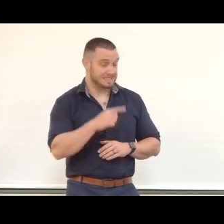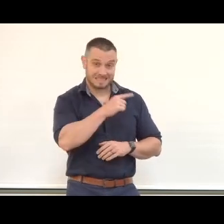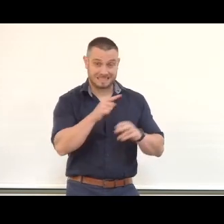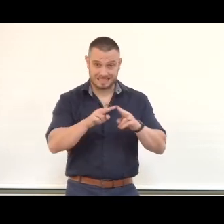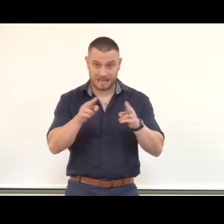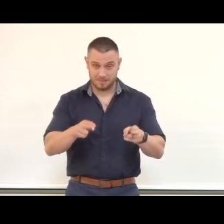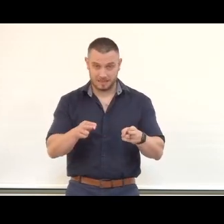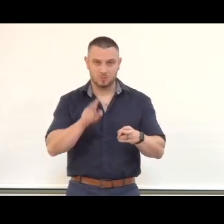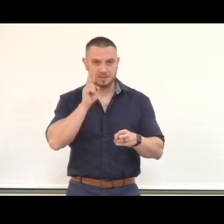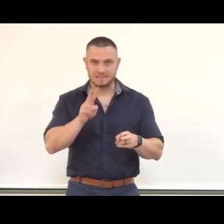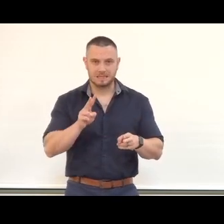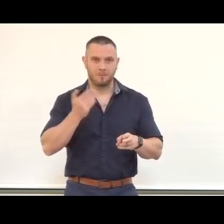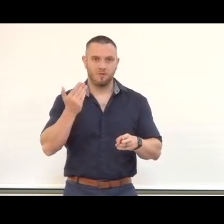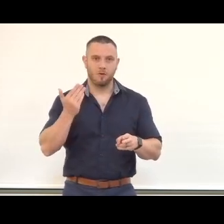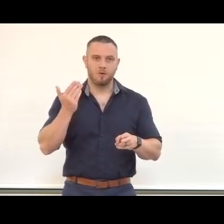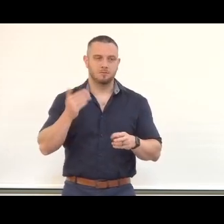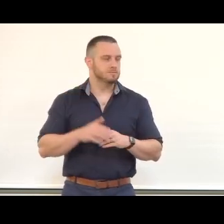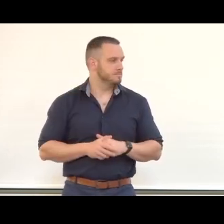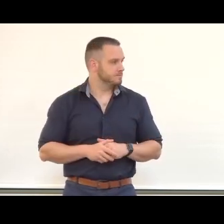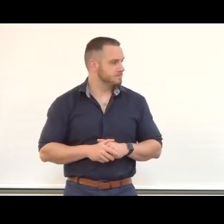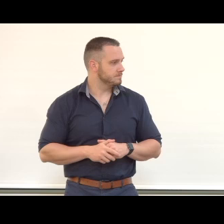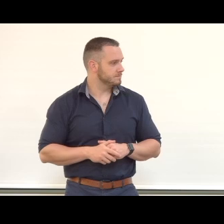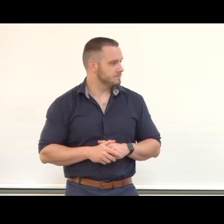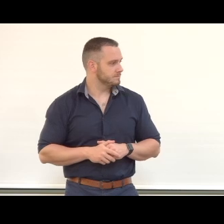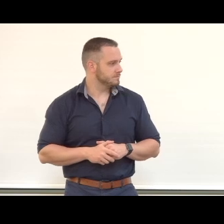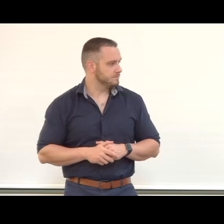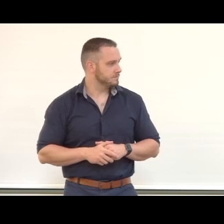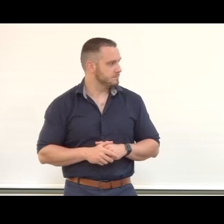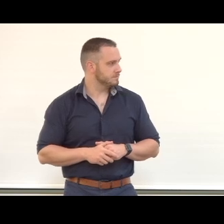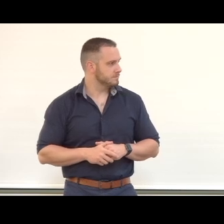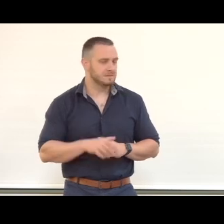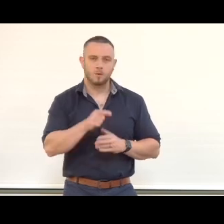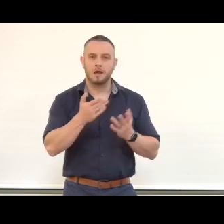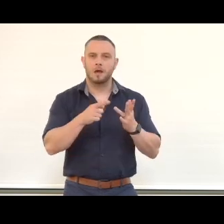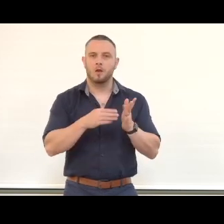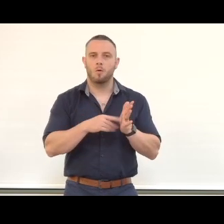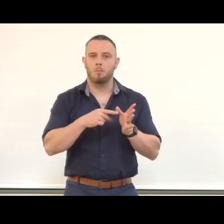in Israel that you've already seen from the top view in the Negev desert, in the Ramon crater.